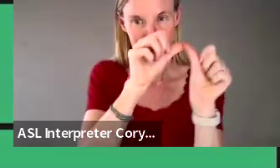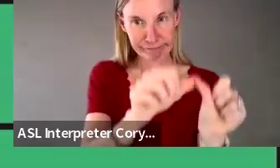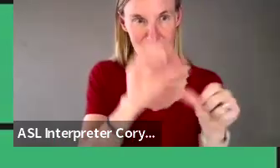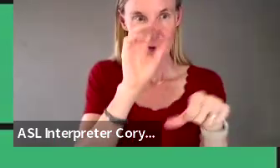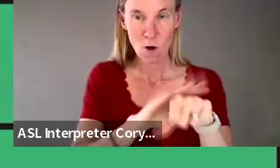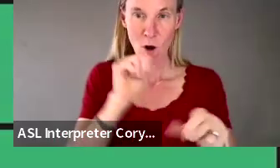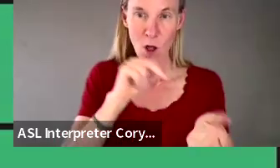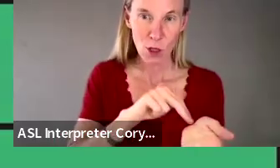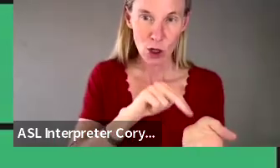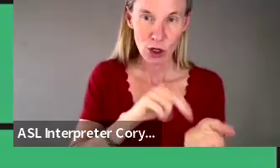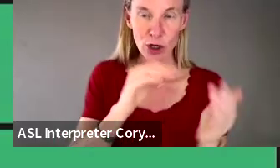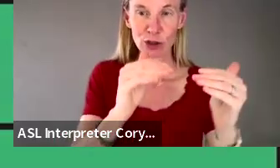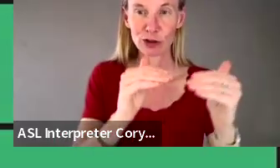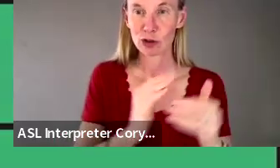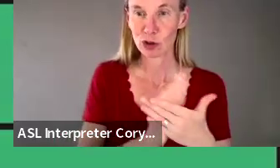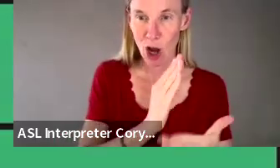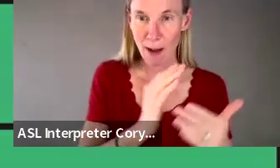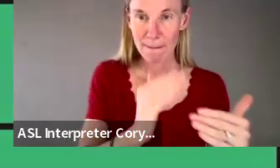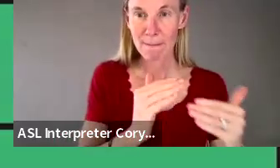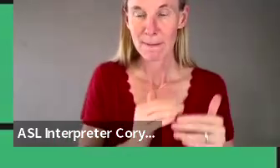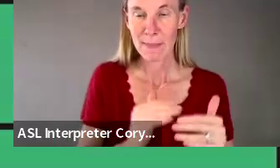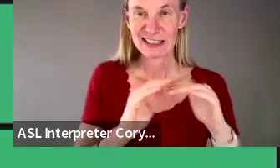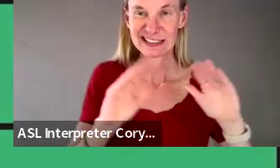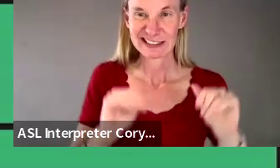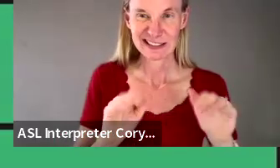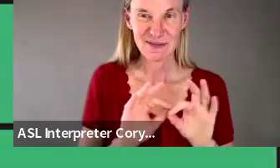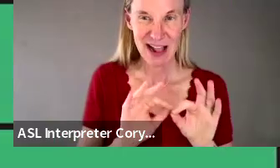nurse, stopping inputs, and system volume.